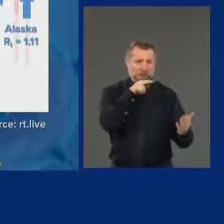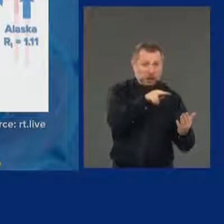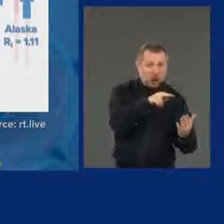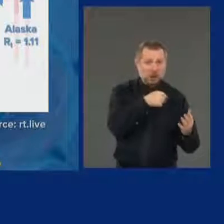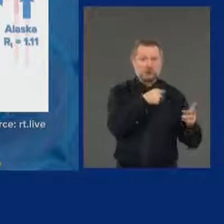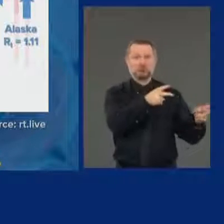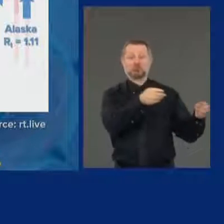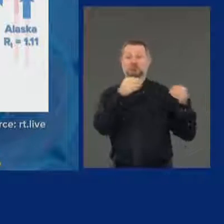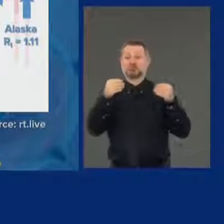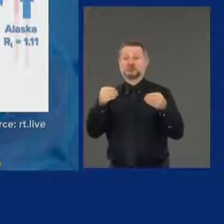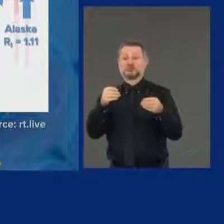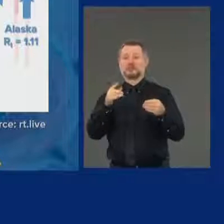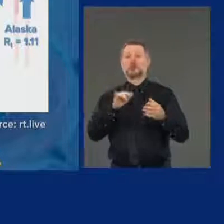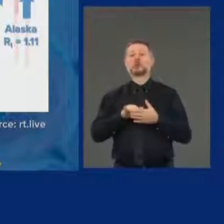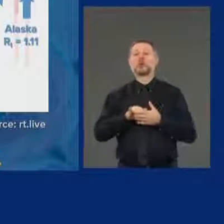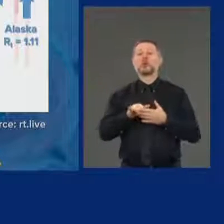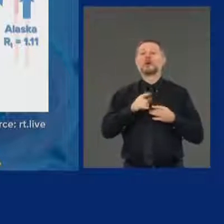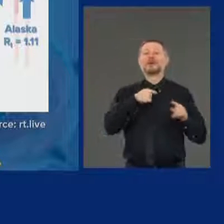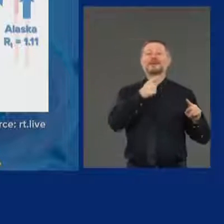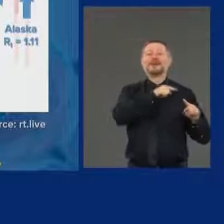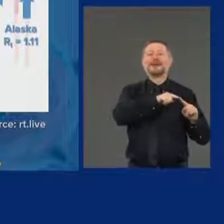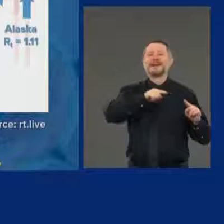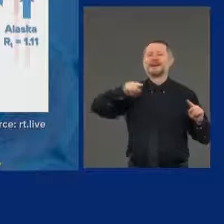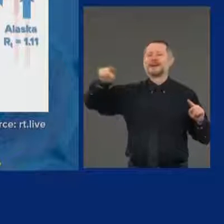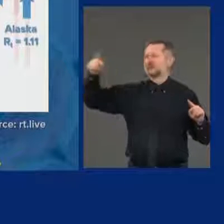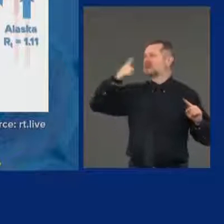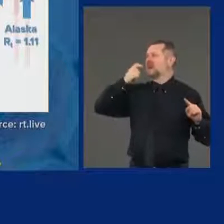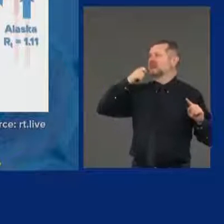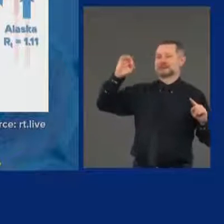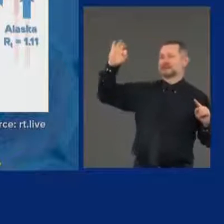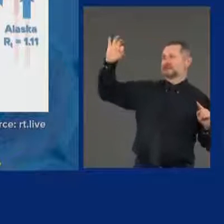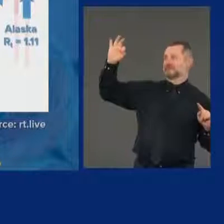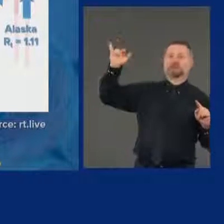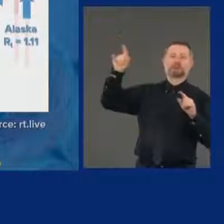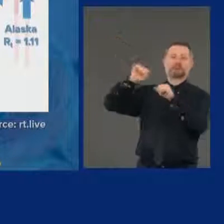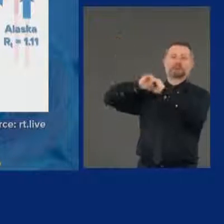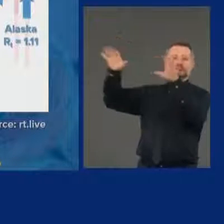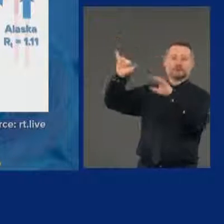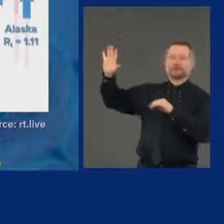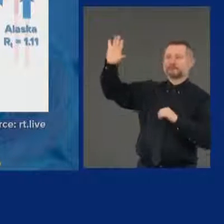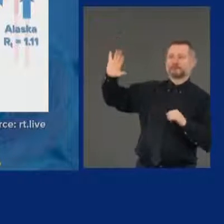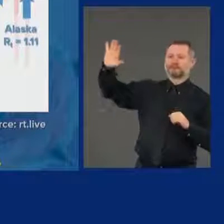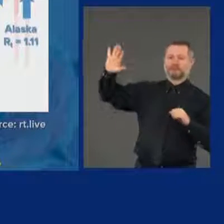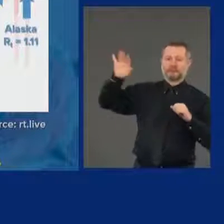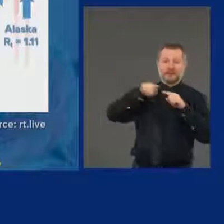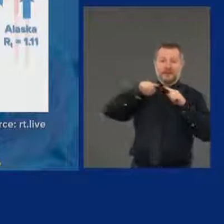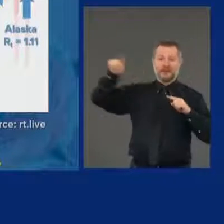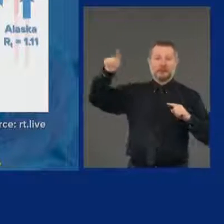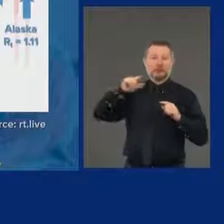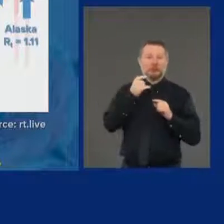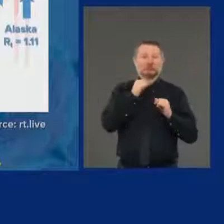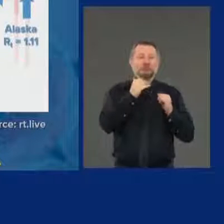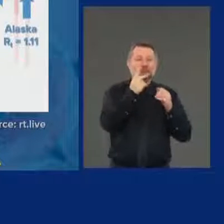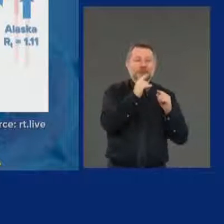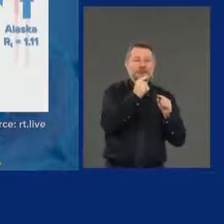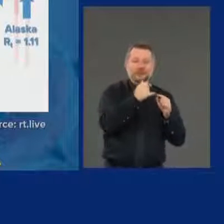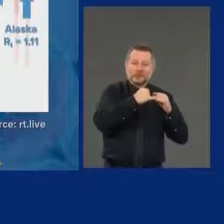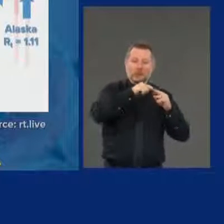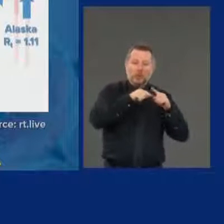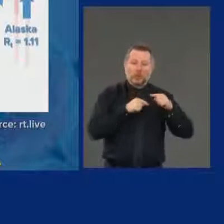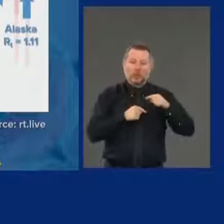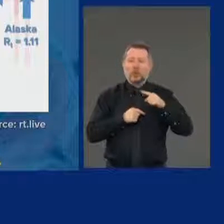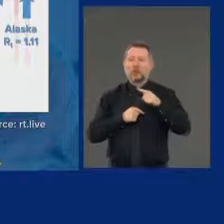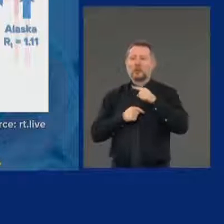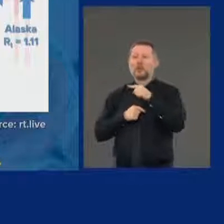rate of transmission. The green to red is at 1 or